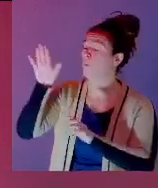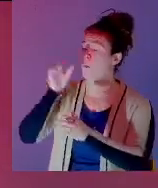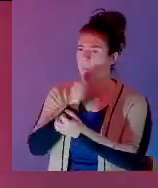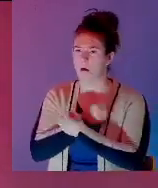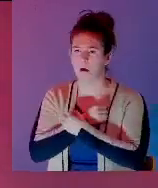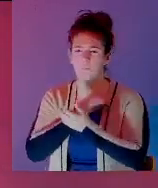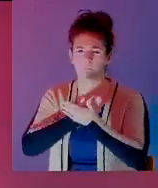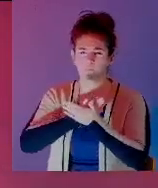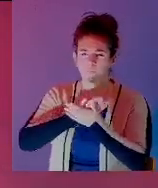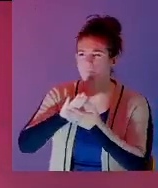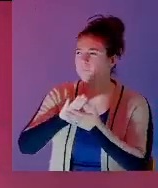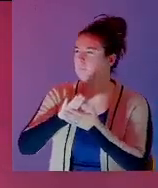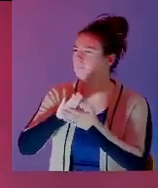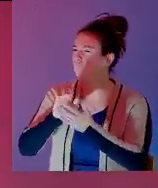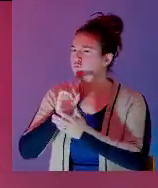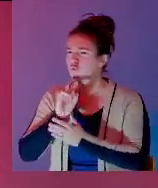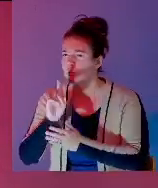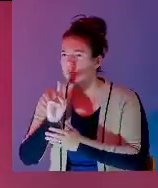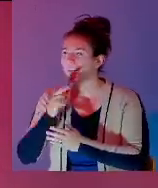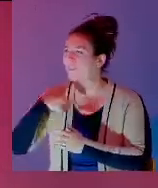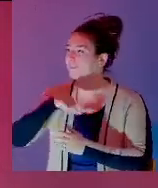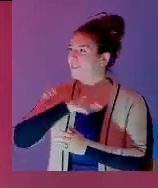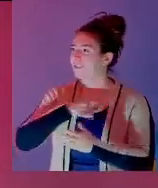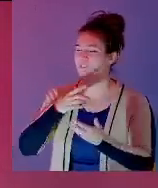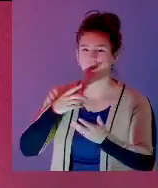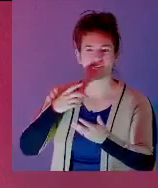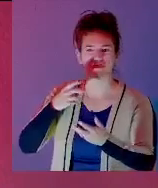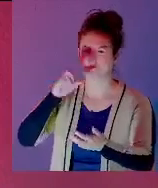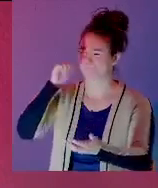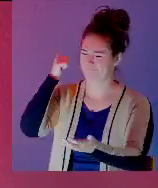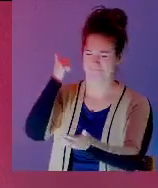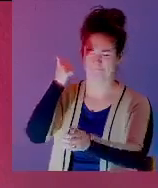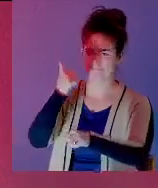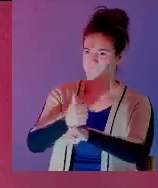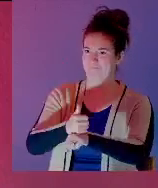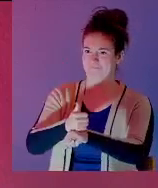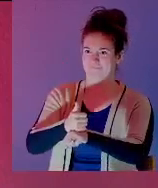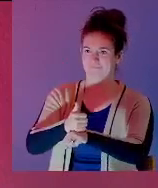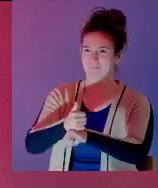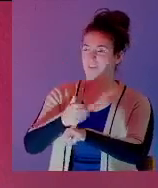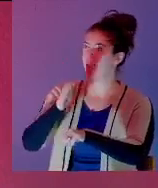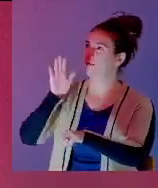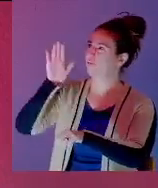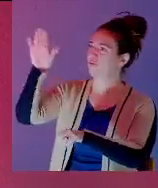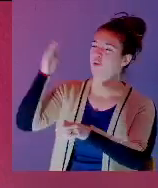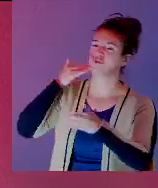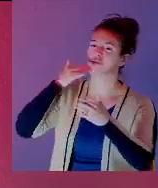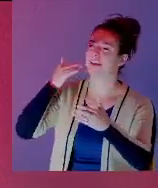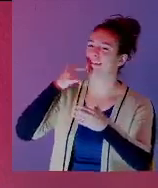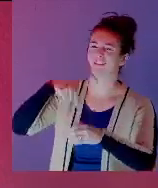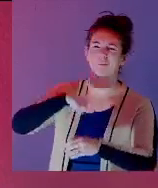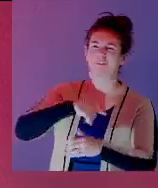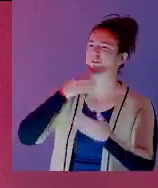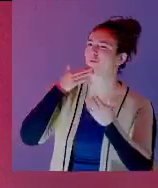we're just gonna proclaim your goodness and your greatness and just how grateful we are for who you are, Lord God. Amen.